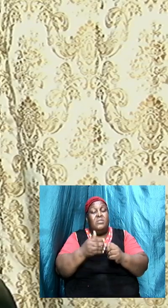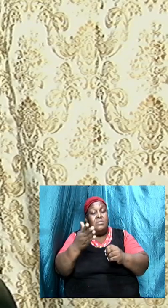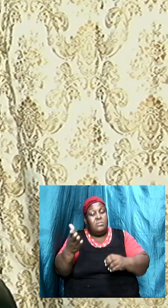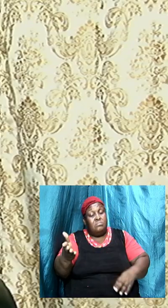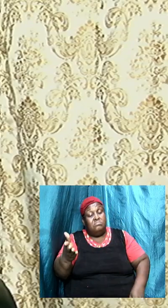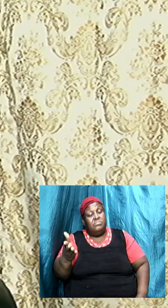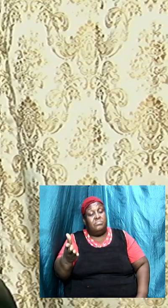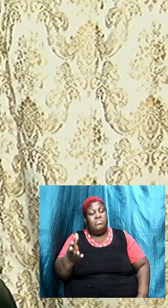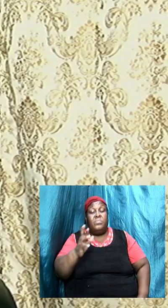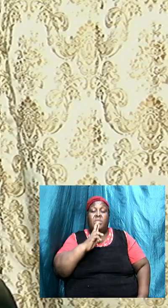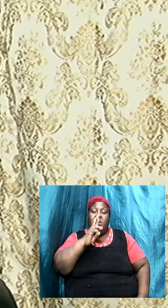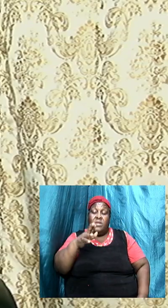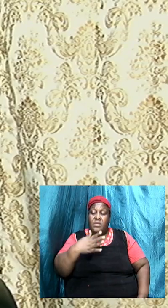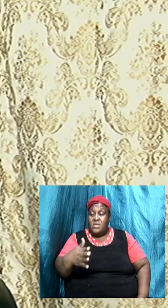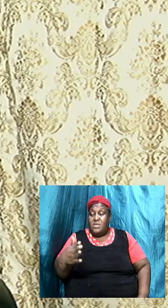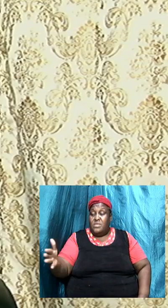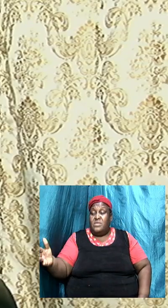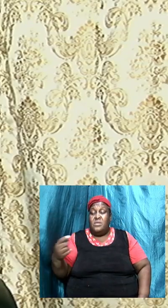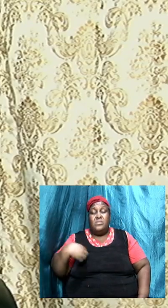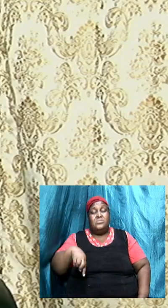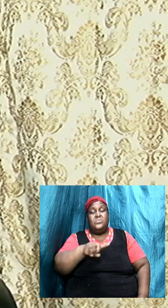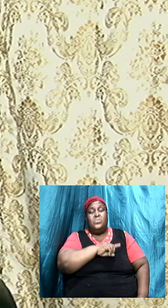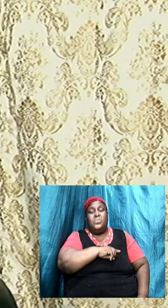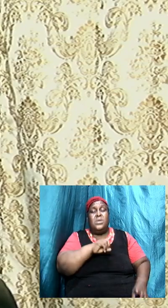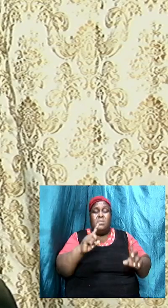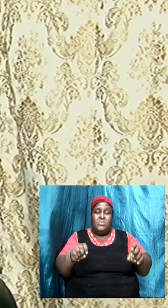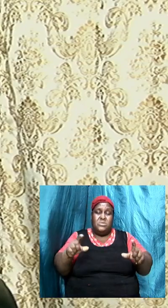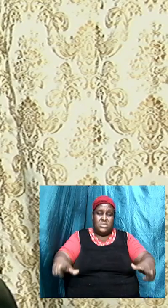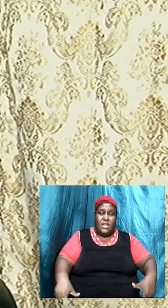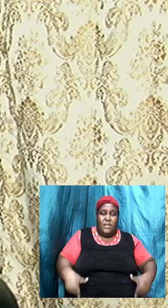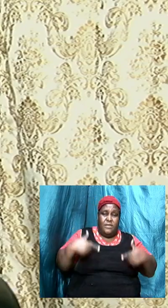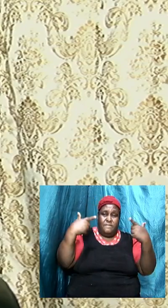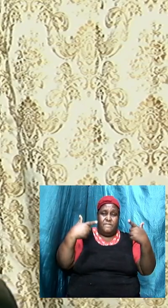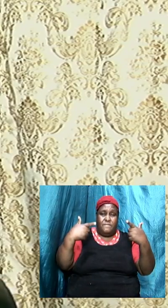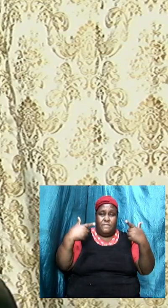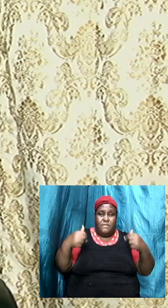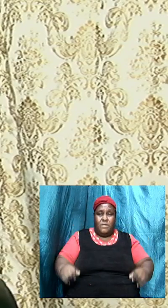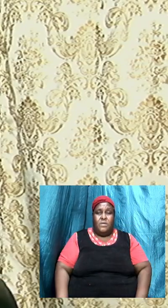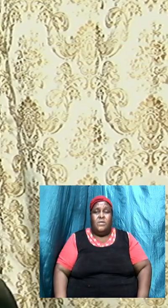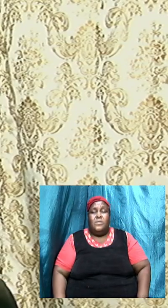these are things that we should live by. For example,